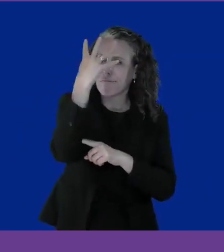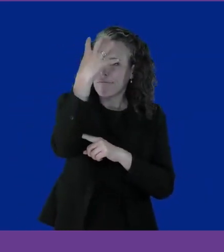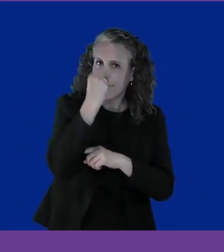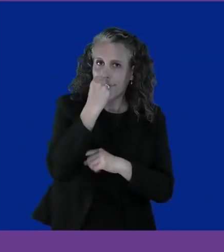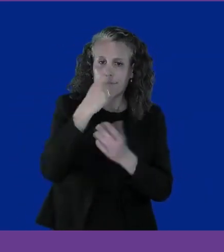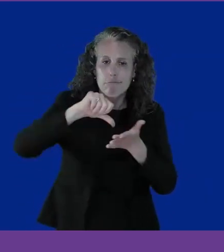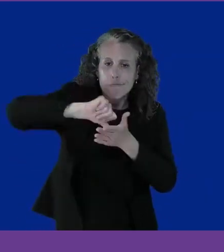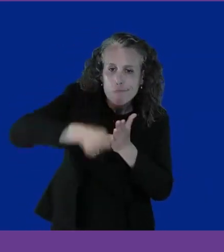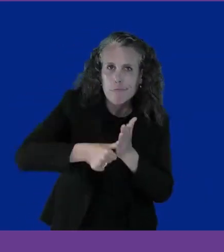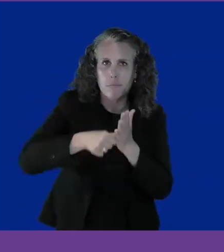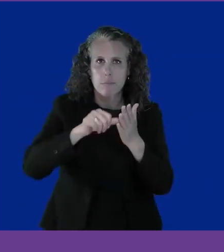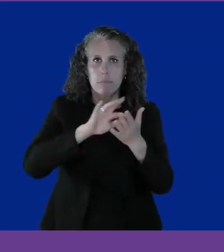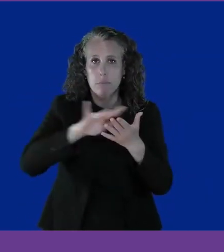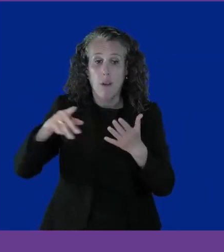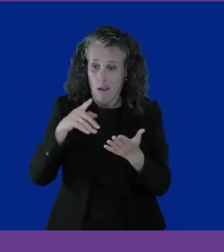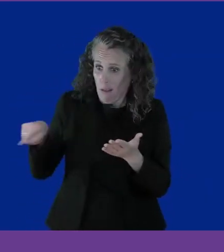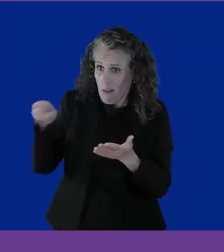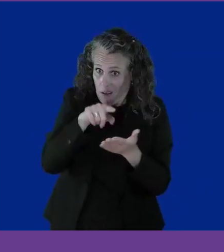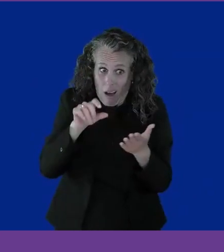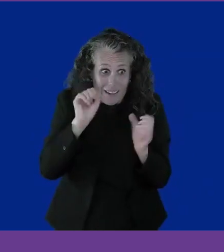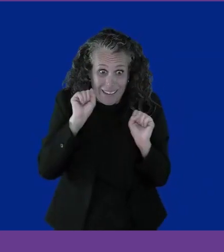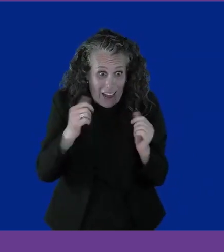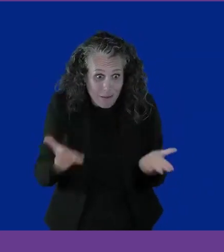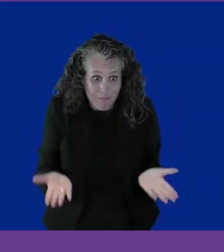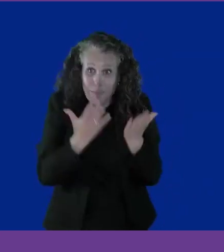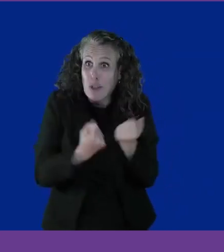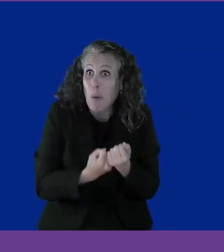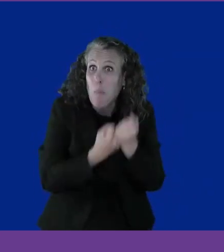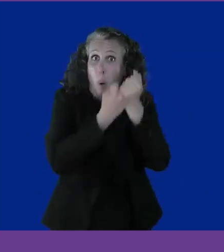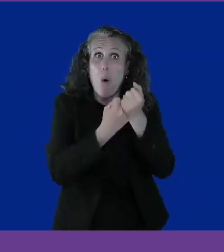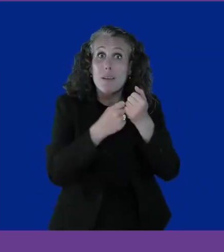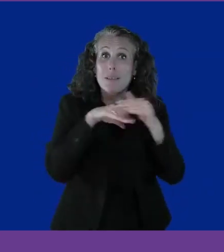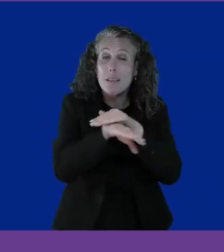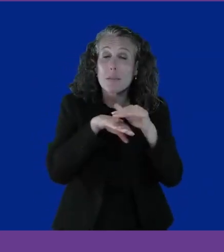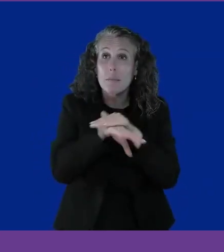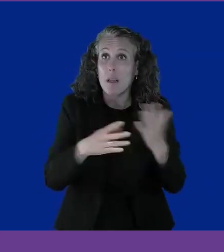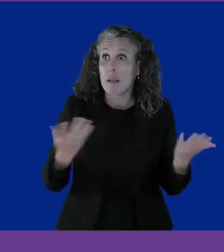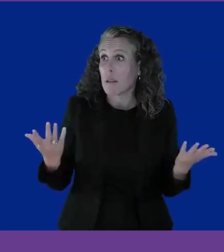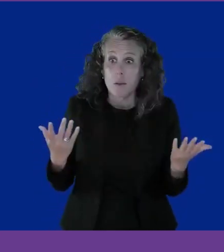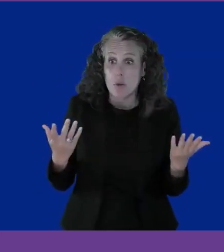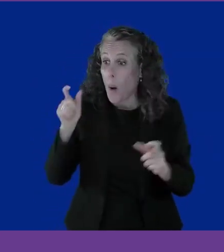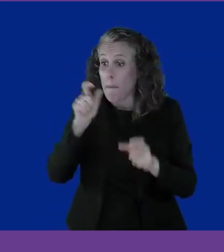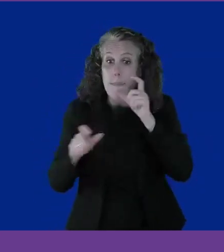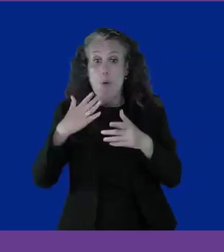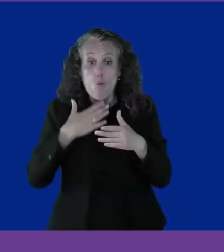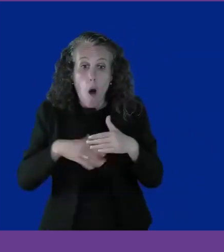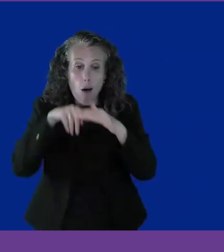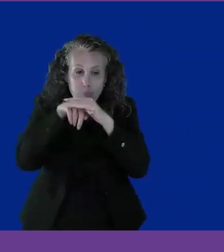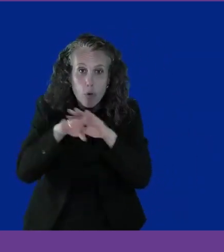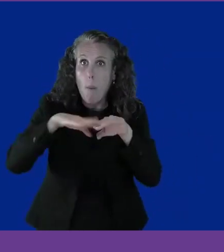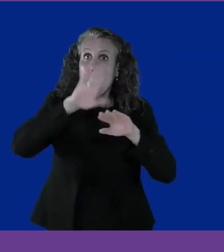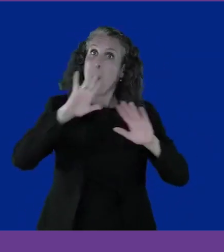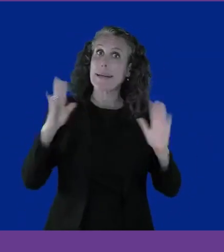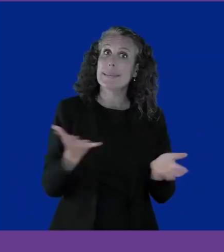could importantly enhance accessibility and therefore improve the access of users, of all